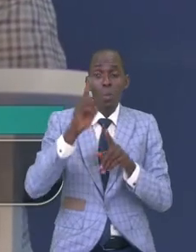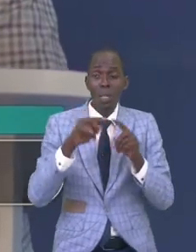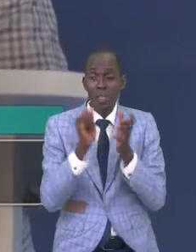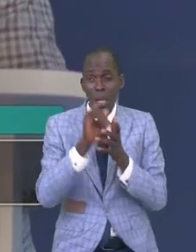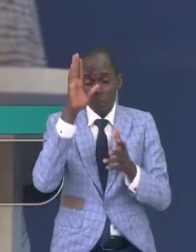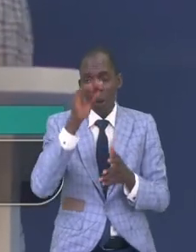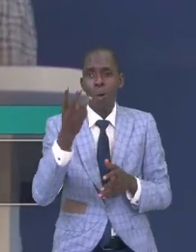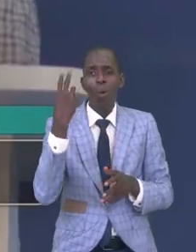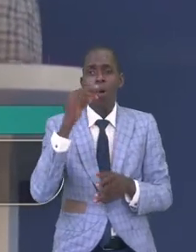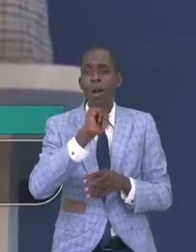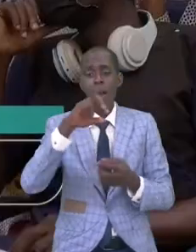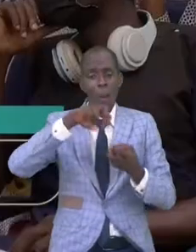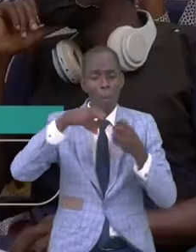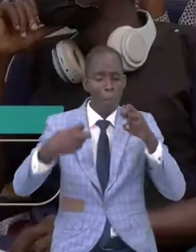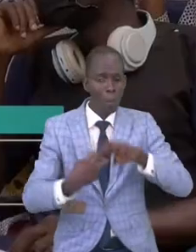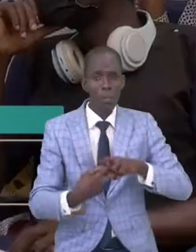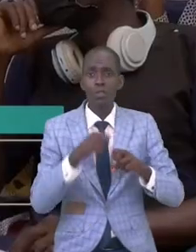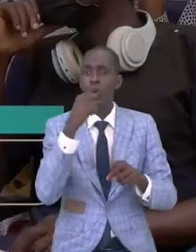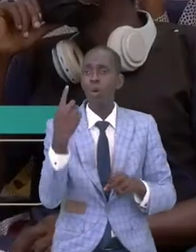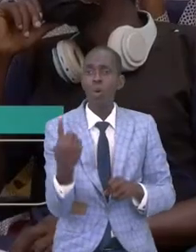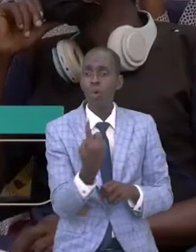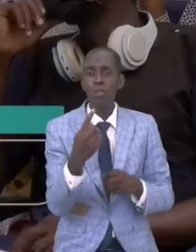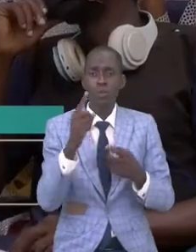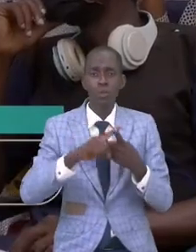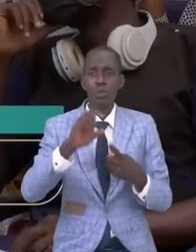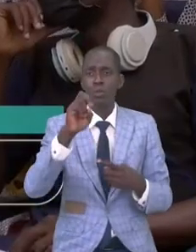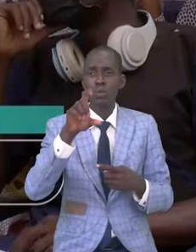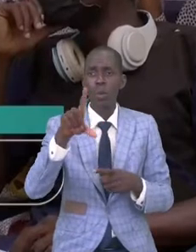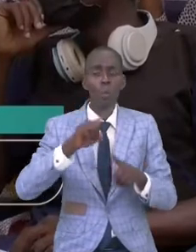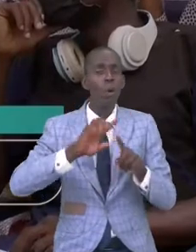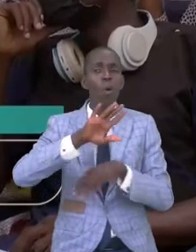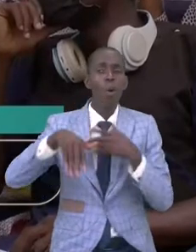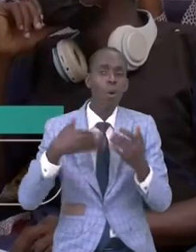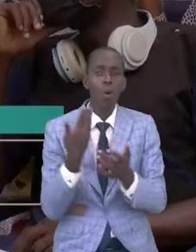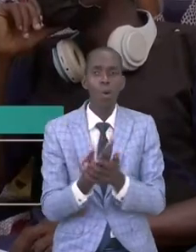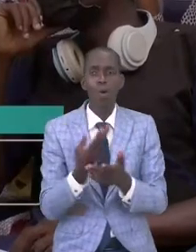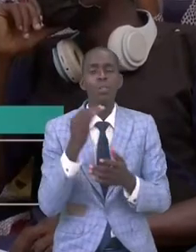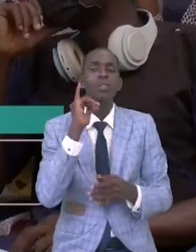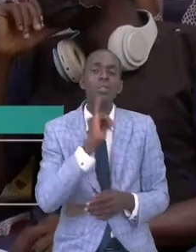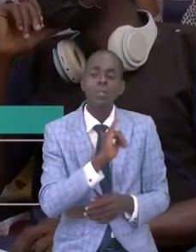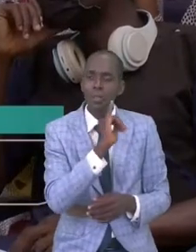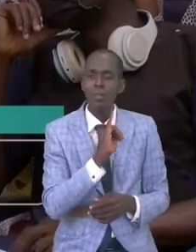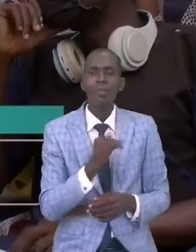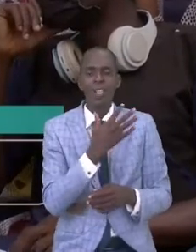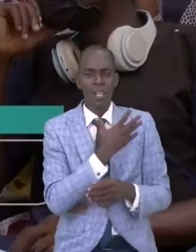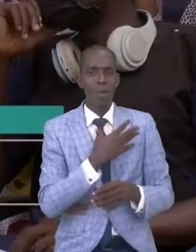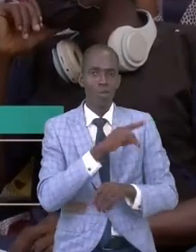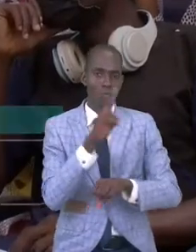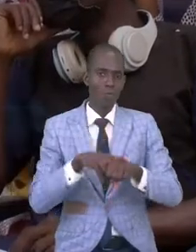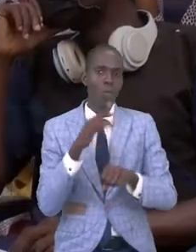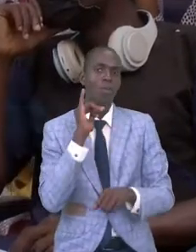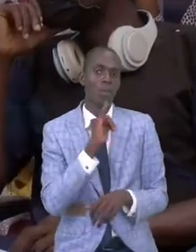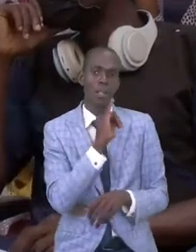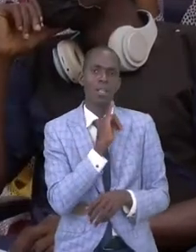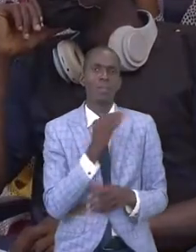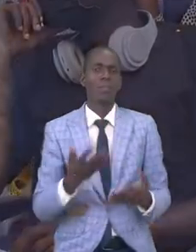the nation of Israel. He himself said so. And then somebody like you,